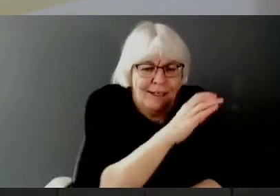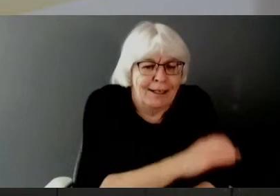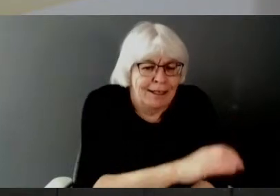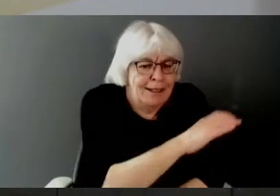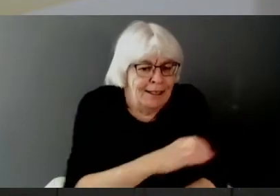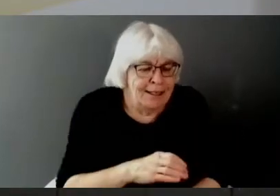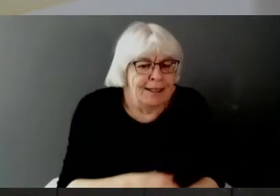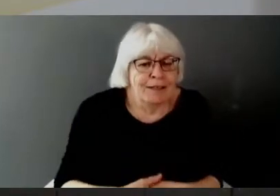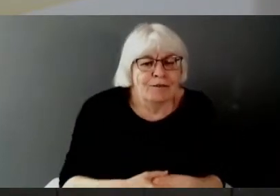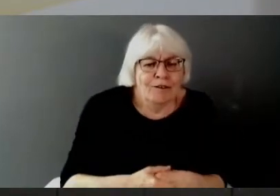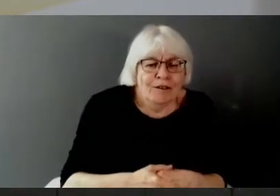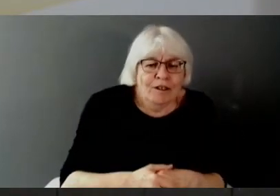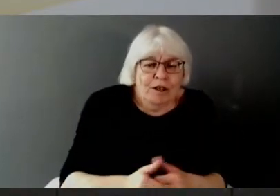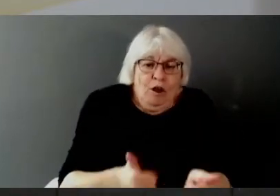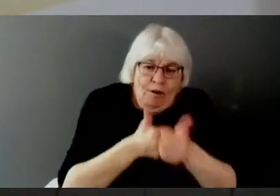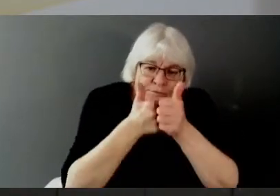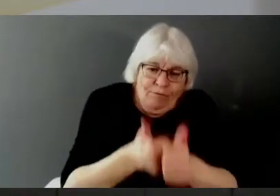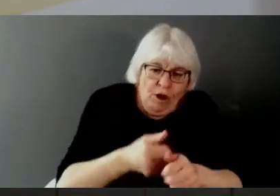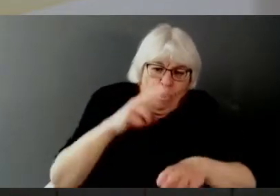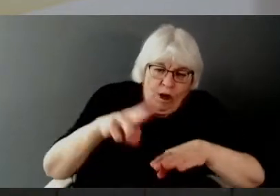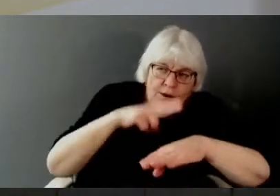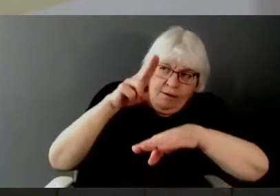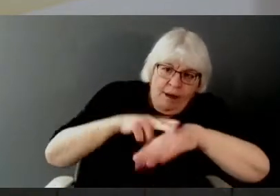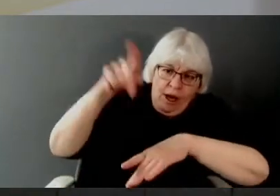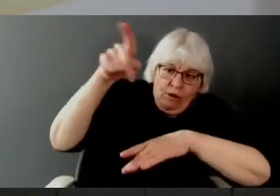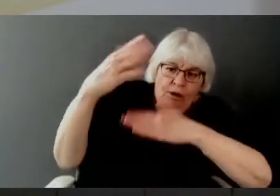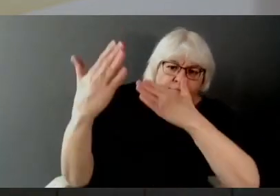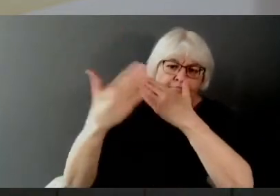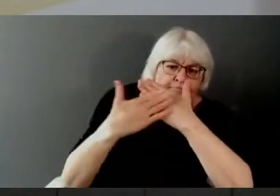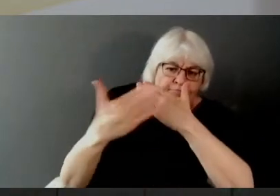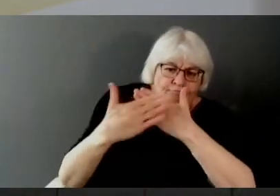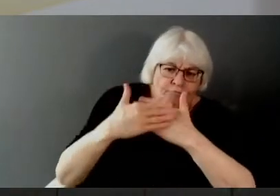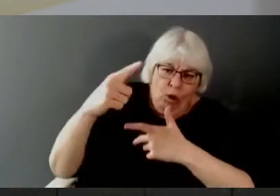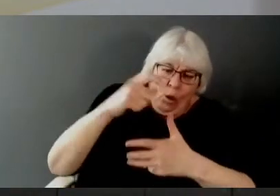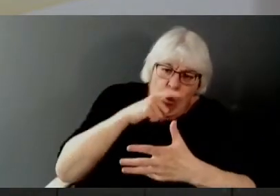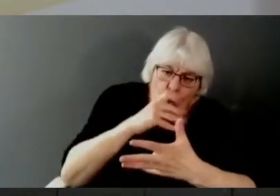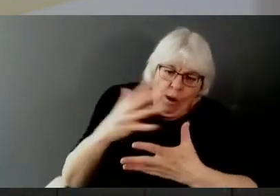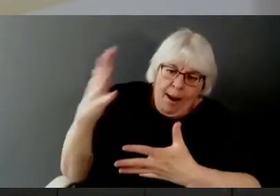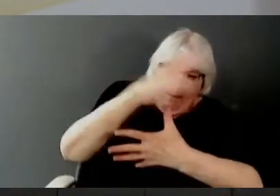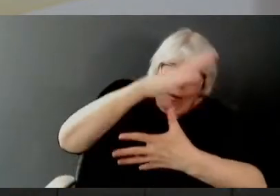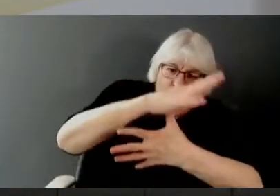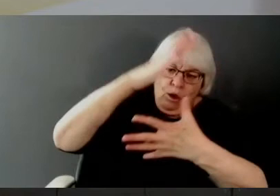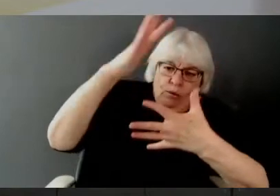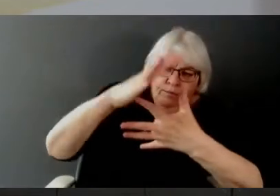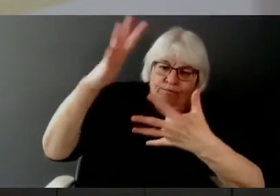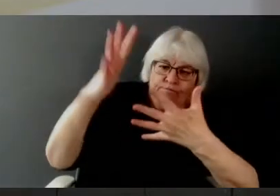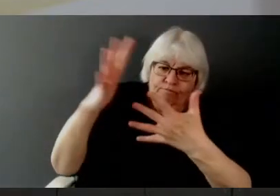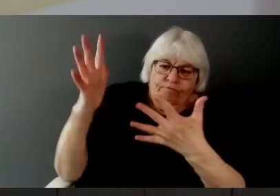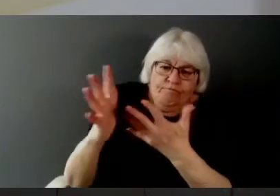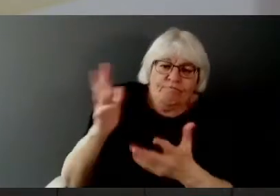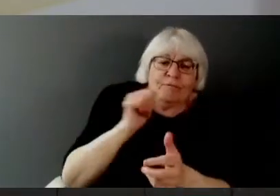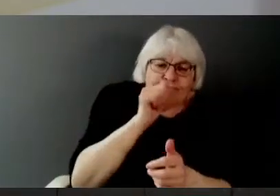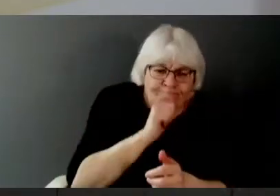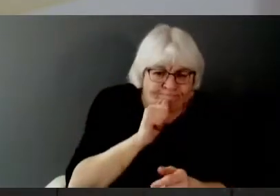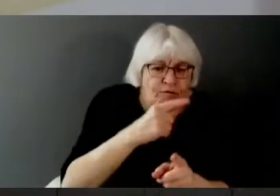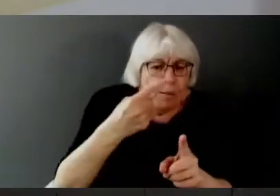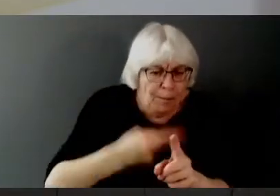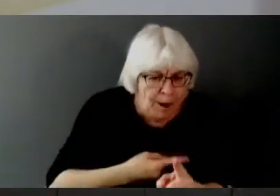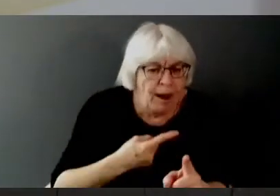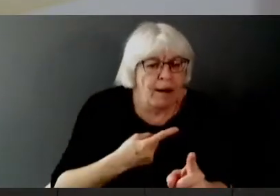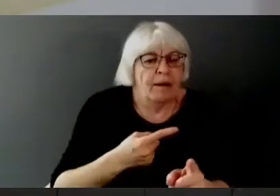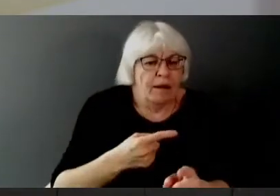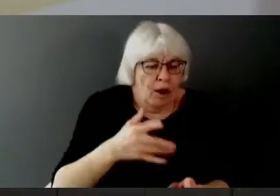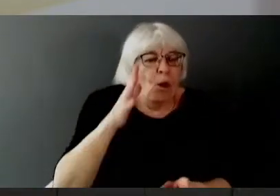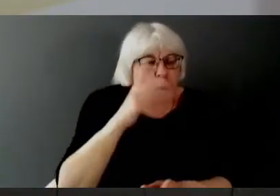immunization. It will take months for everyone to be vaccinated, but there will be vaccine for everyone. It would